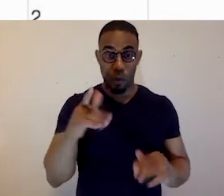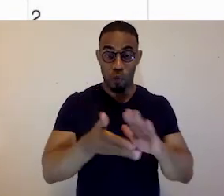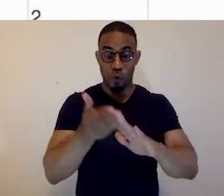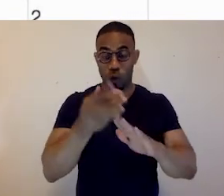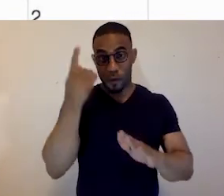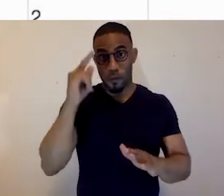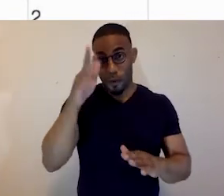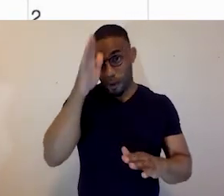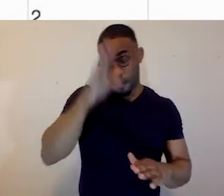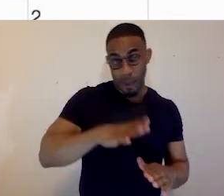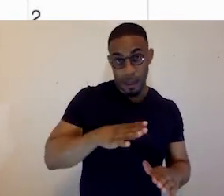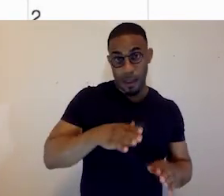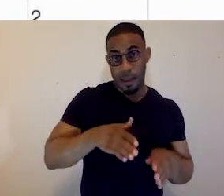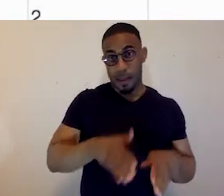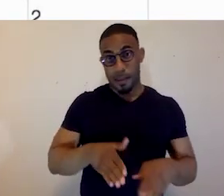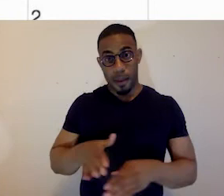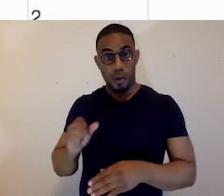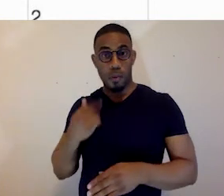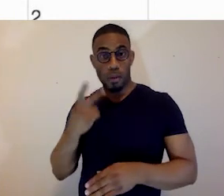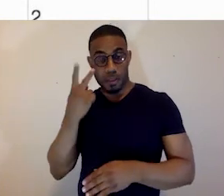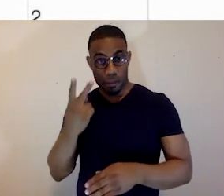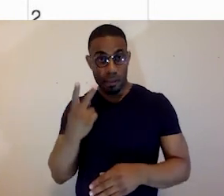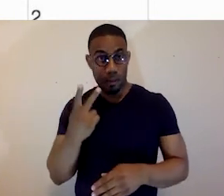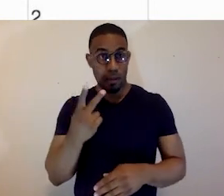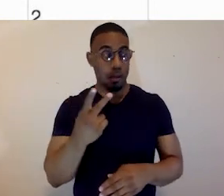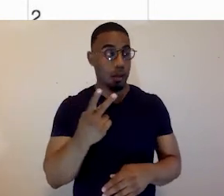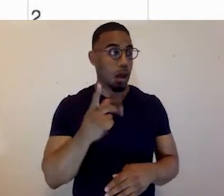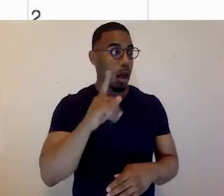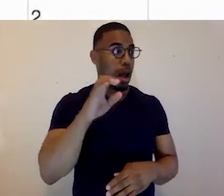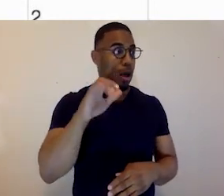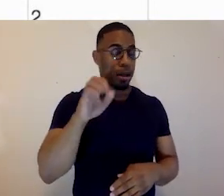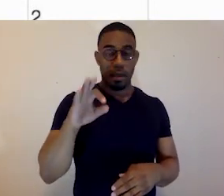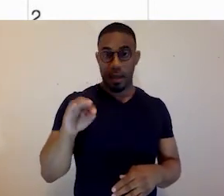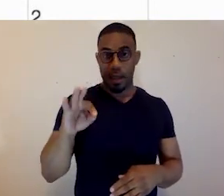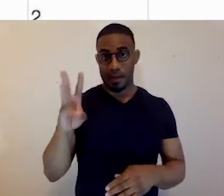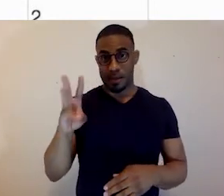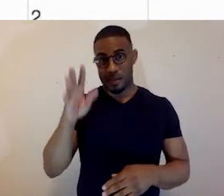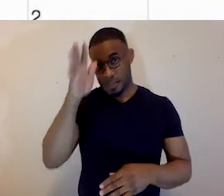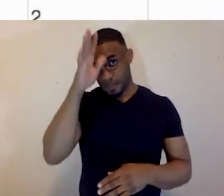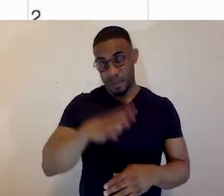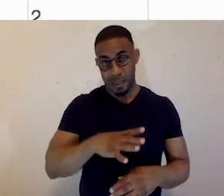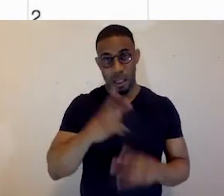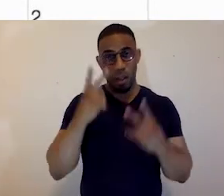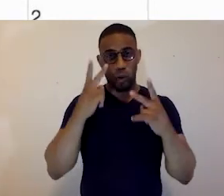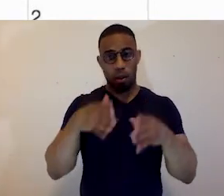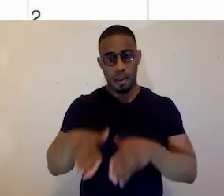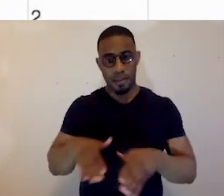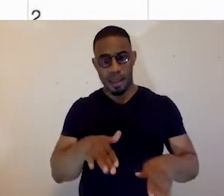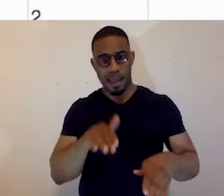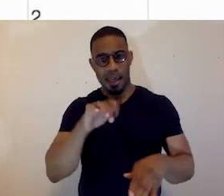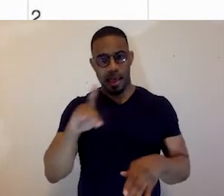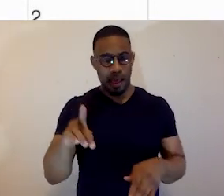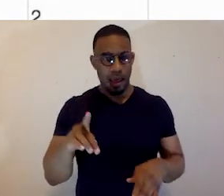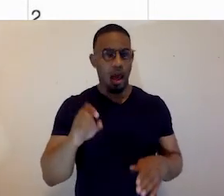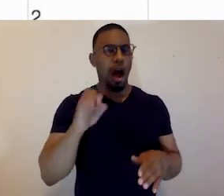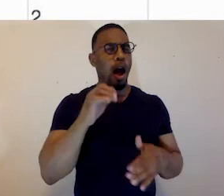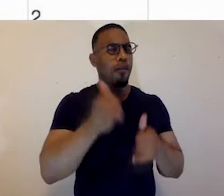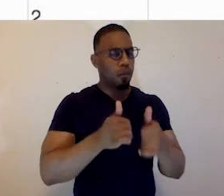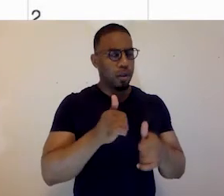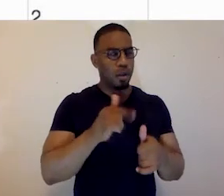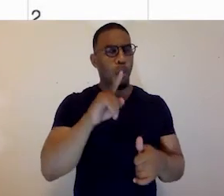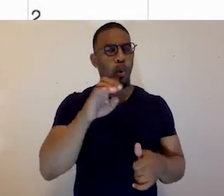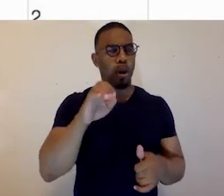generated for men in pants. So we see 196 men saw the pants ad, of